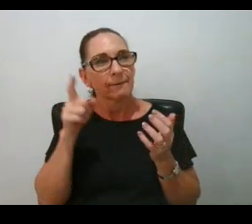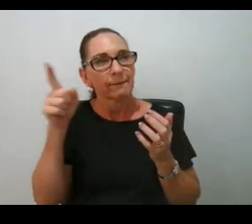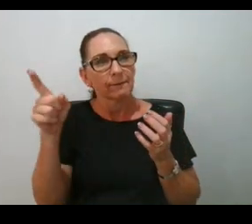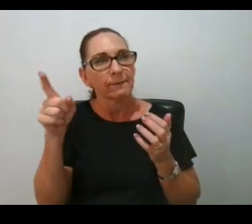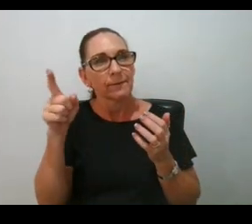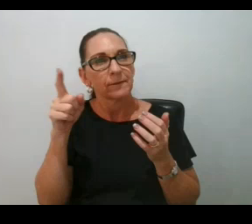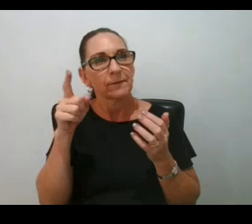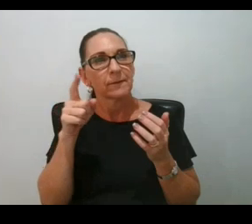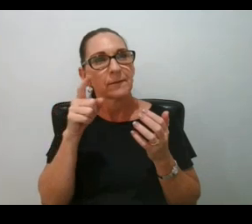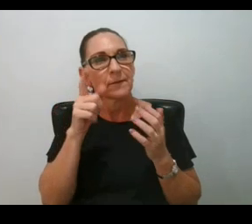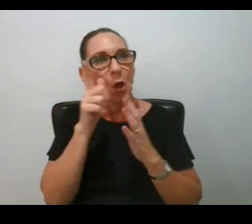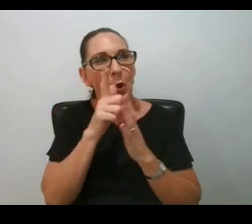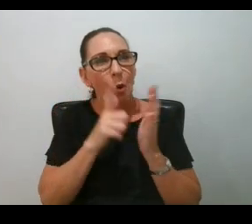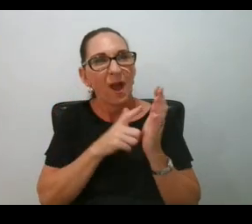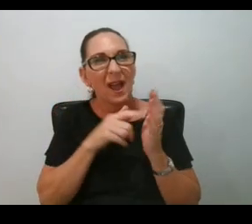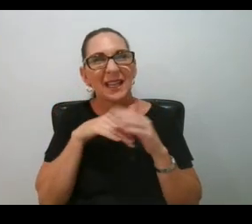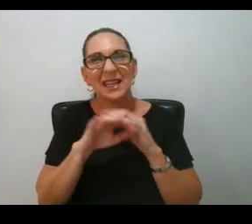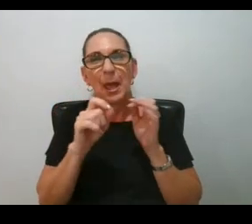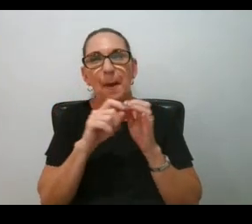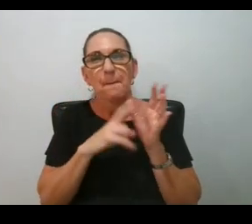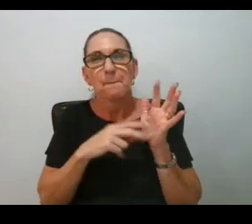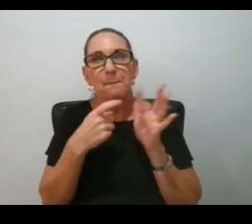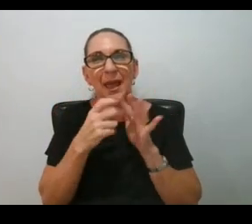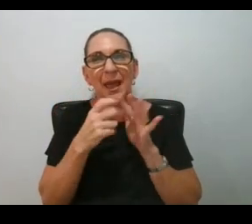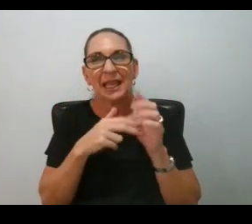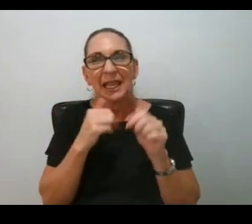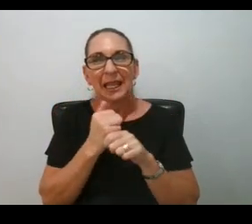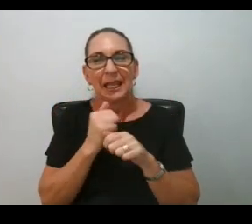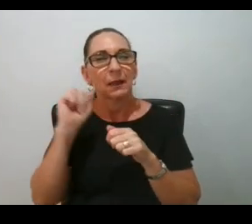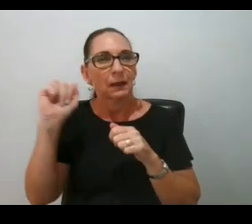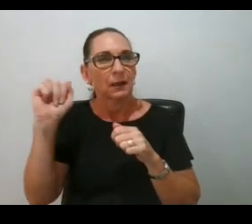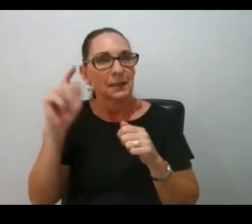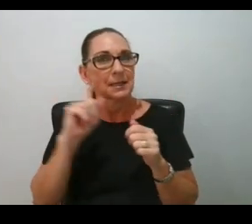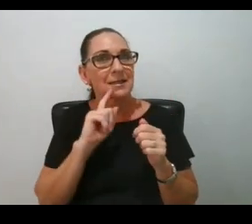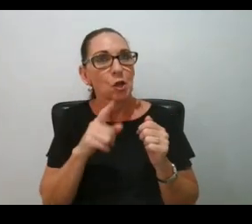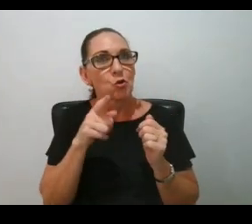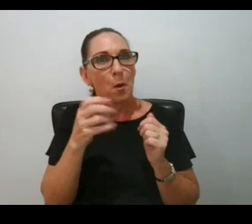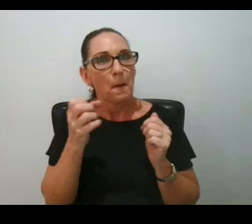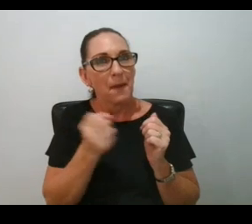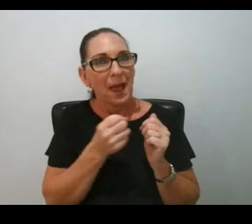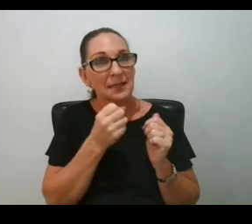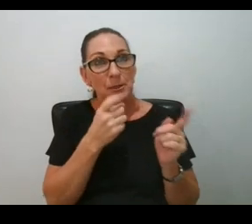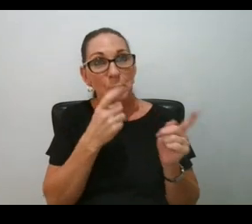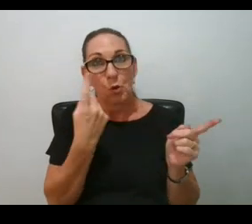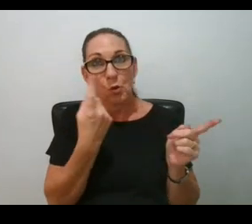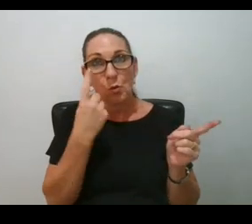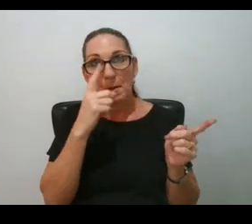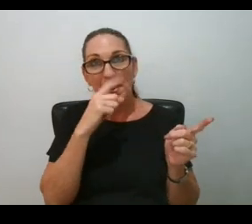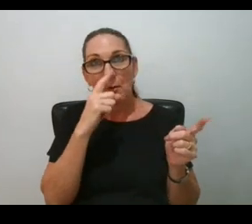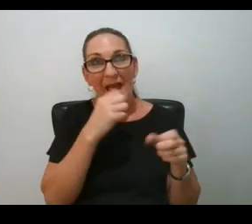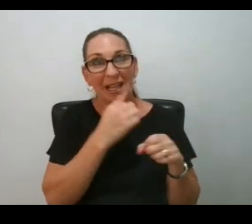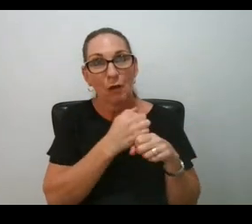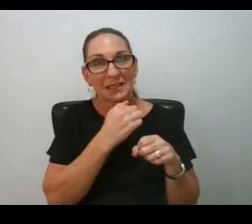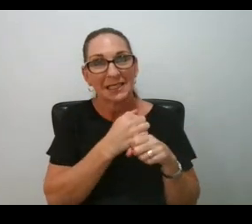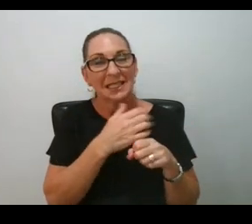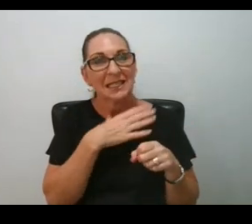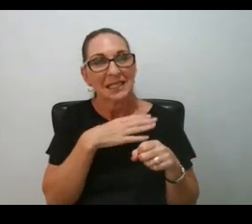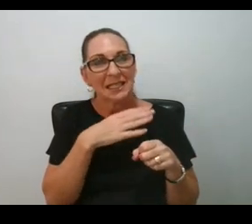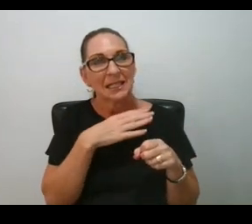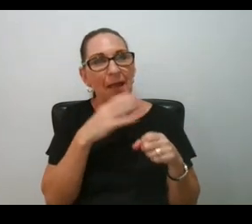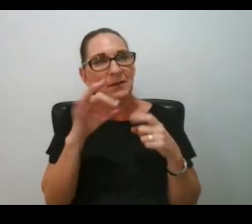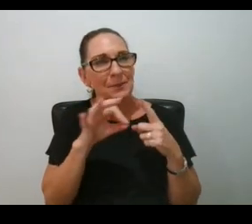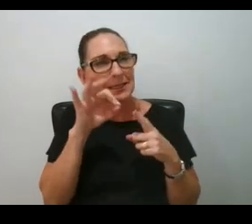or it's the banking code requirements, that you have to give people giving a guarantee specific information. And if you